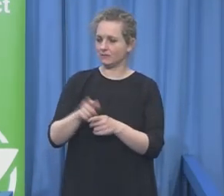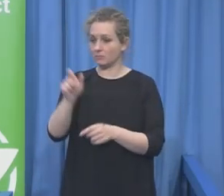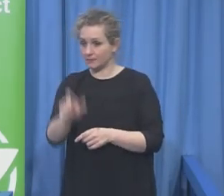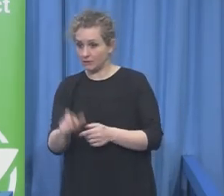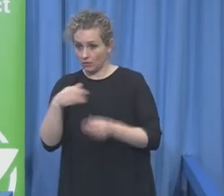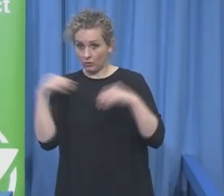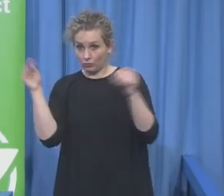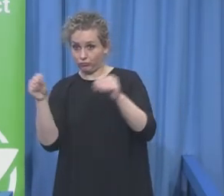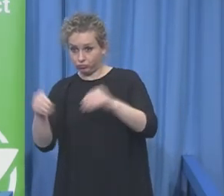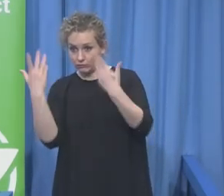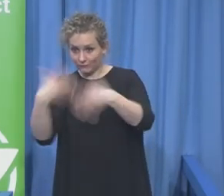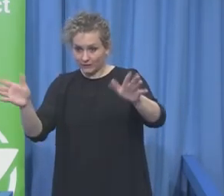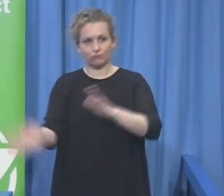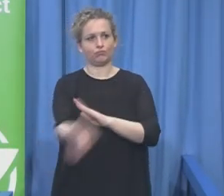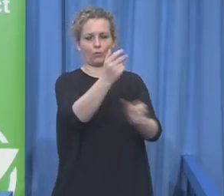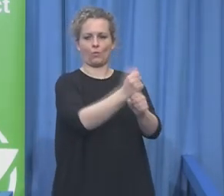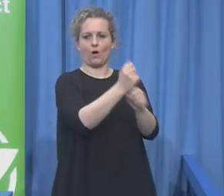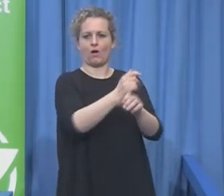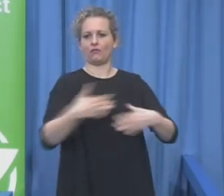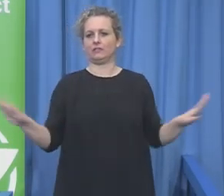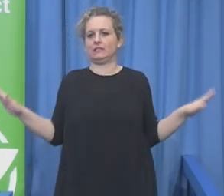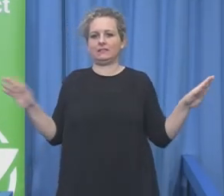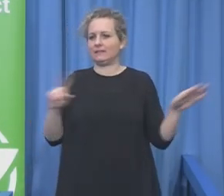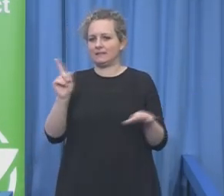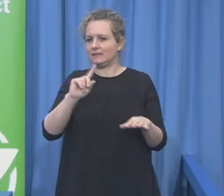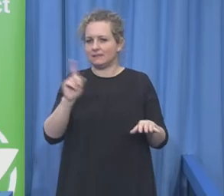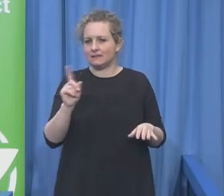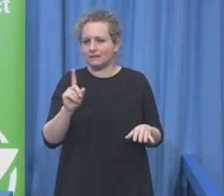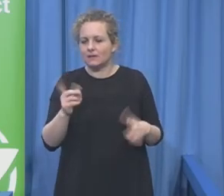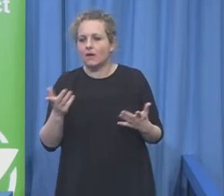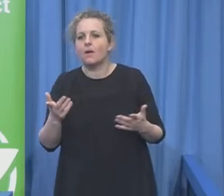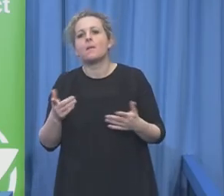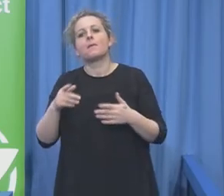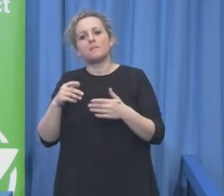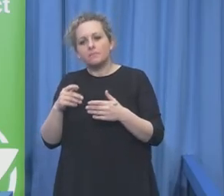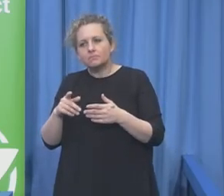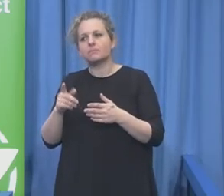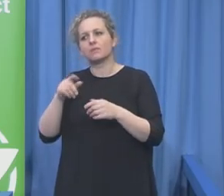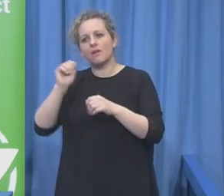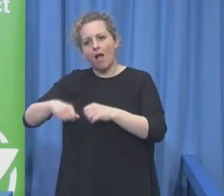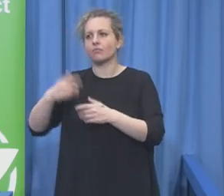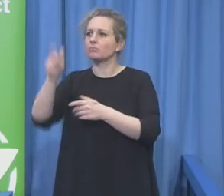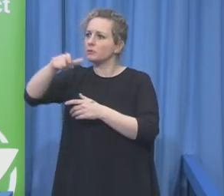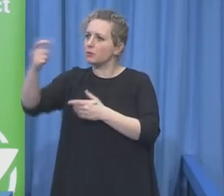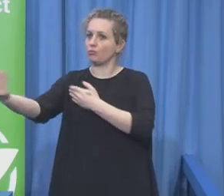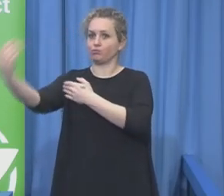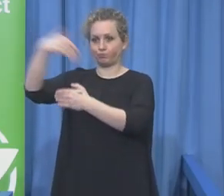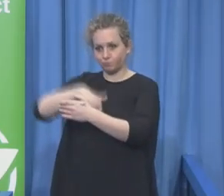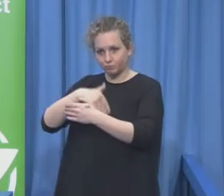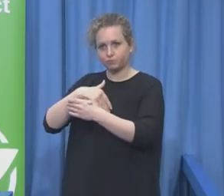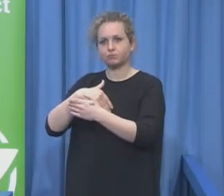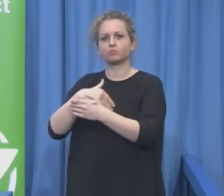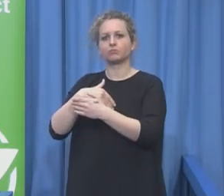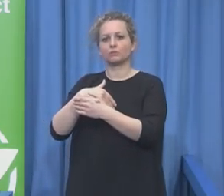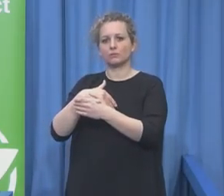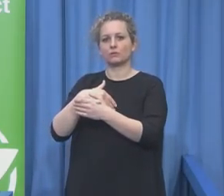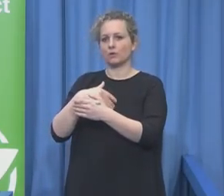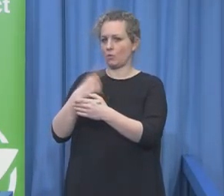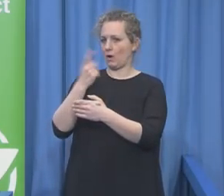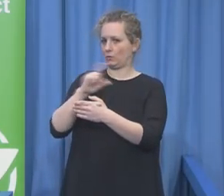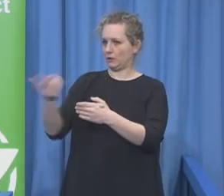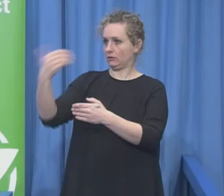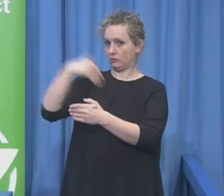from Afghanistan last week. We had people from Australia. And they say how things are quite different there. And when you have a model, how